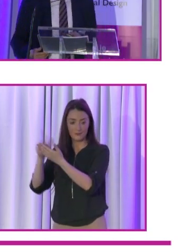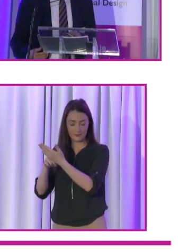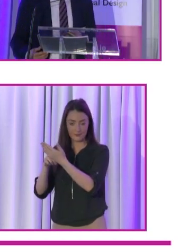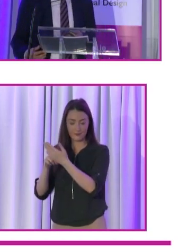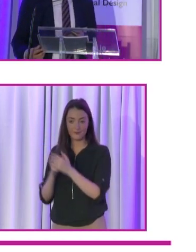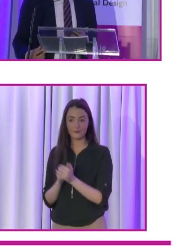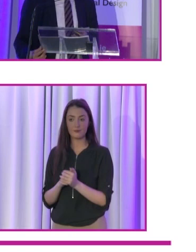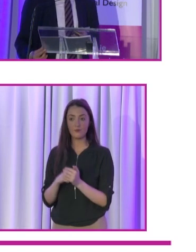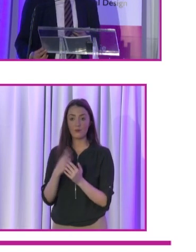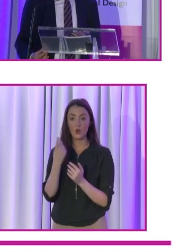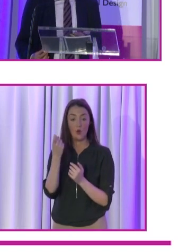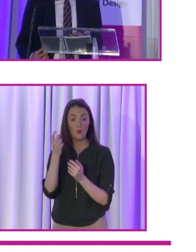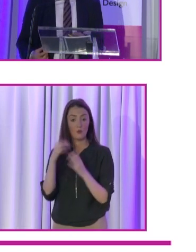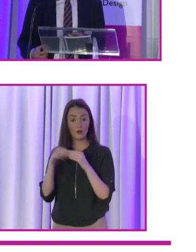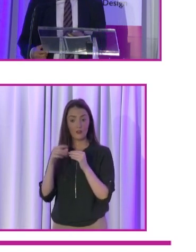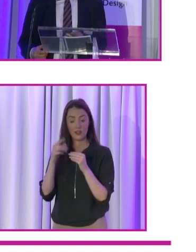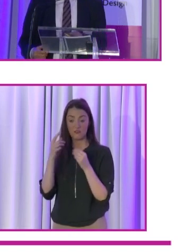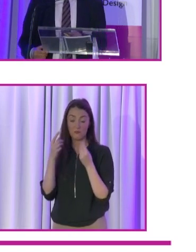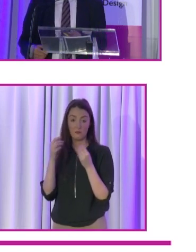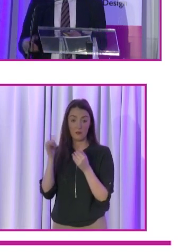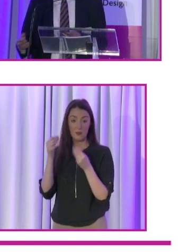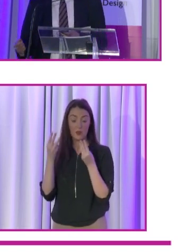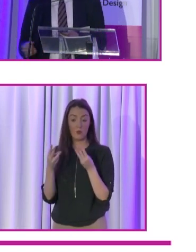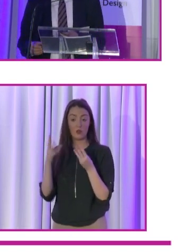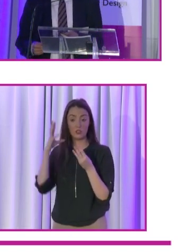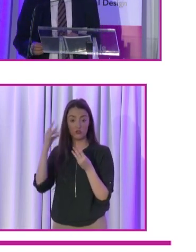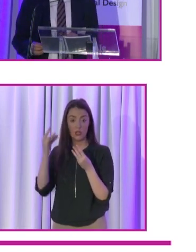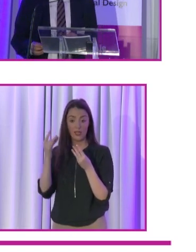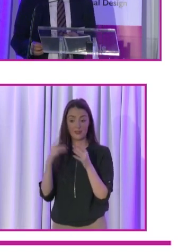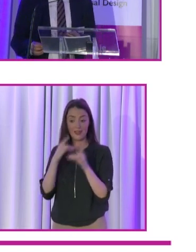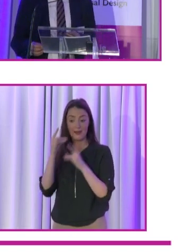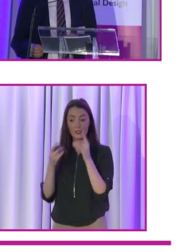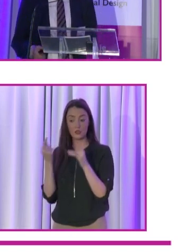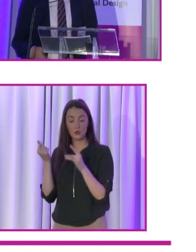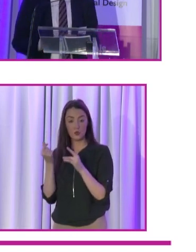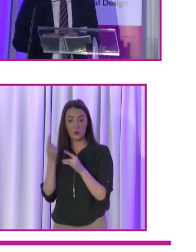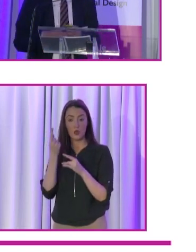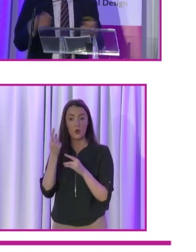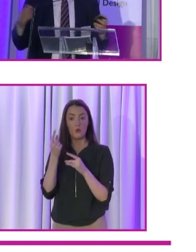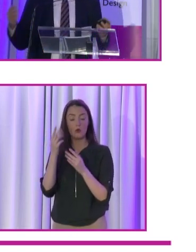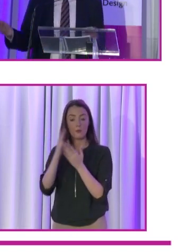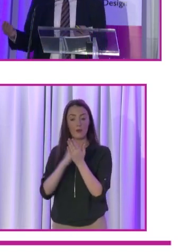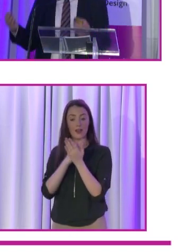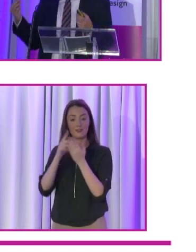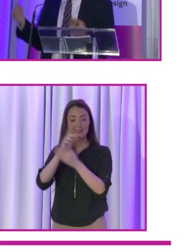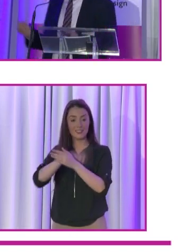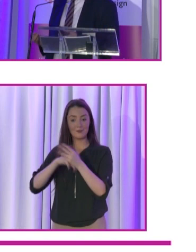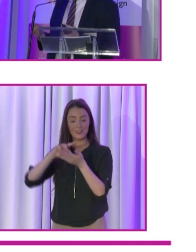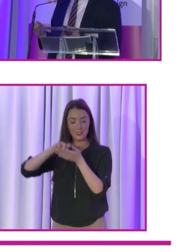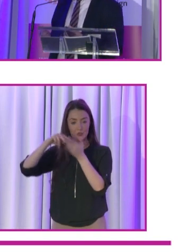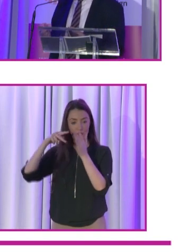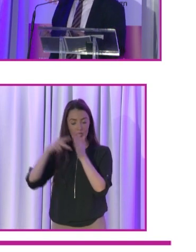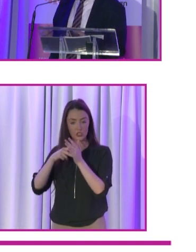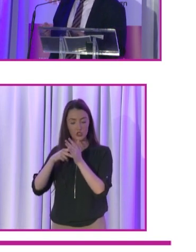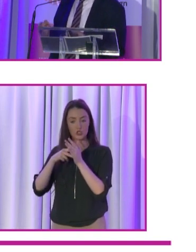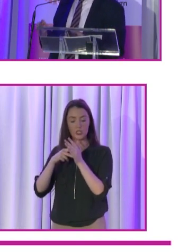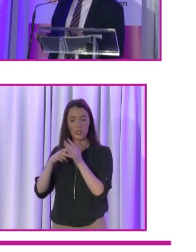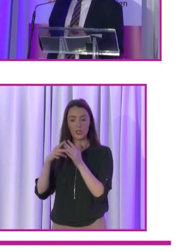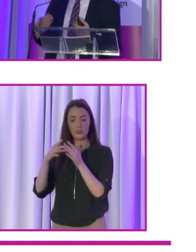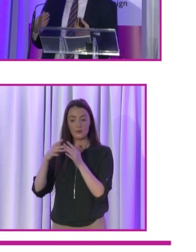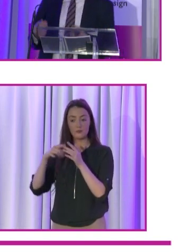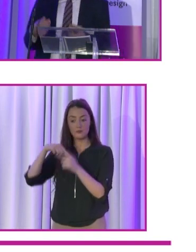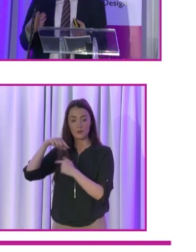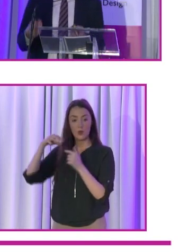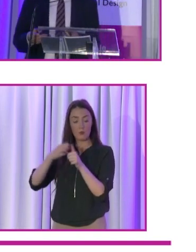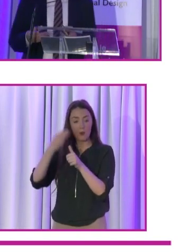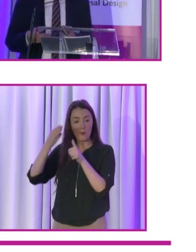up soon that you may want to check as well, is that one of the actions of the disability strategy, the Commission is preparing a